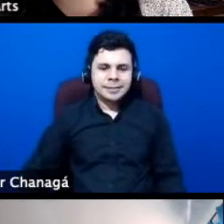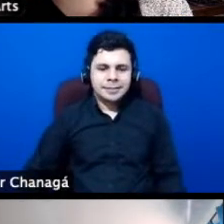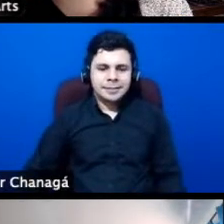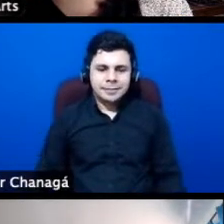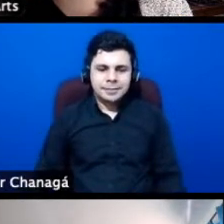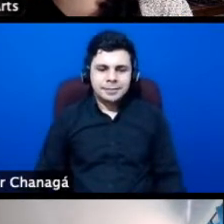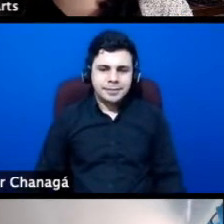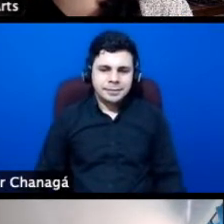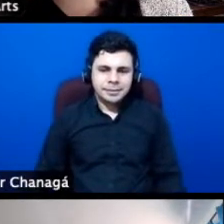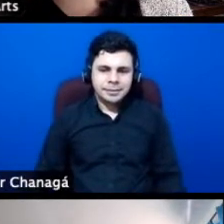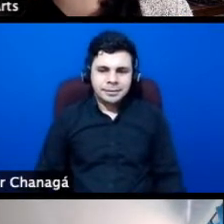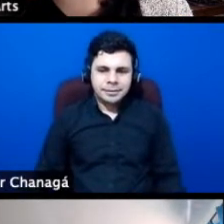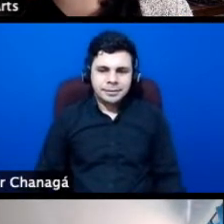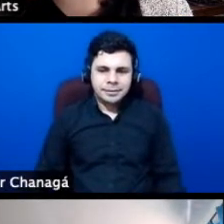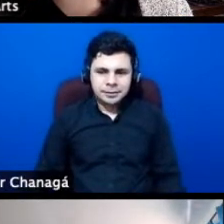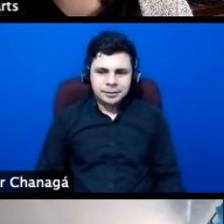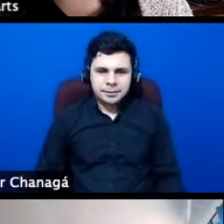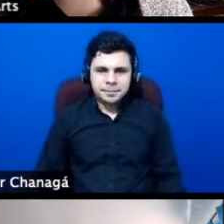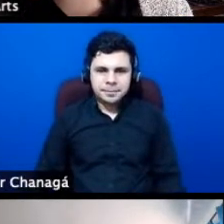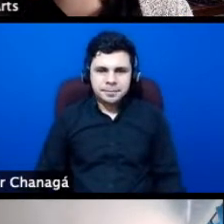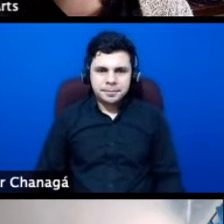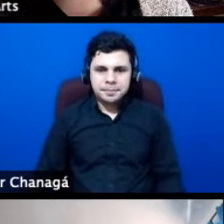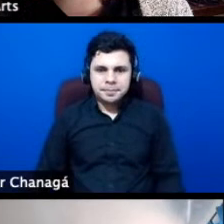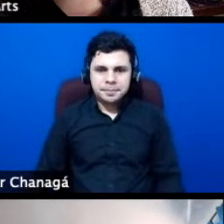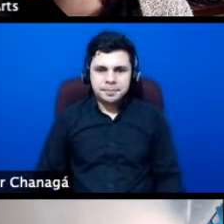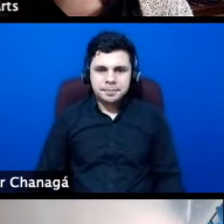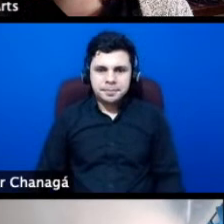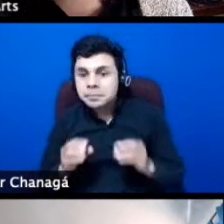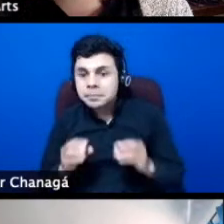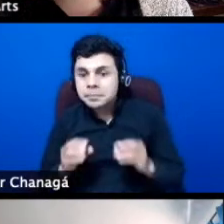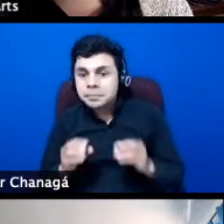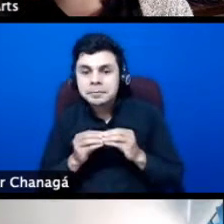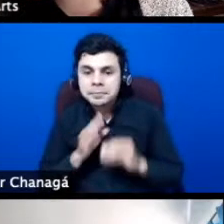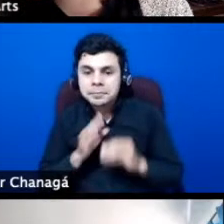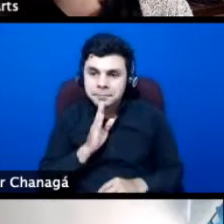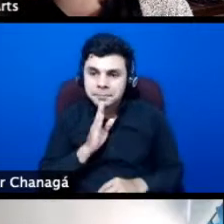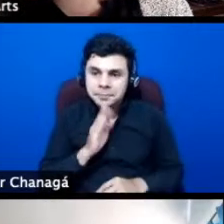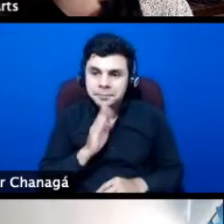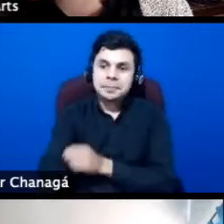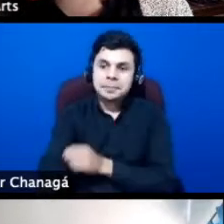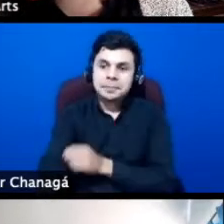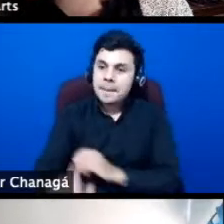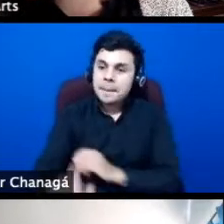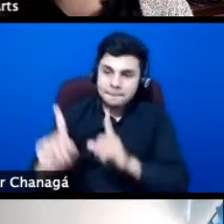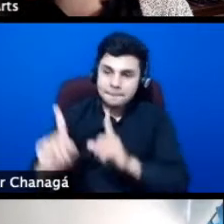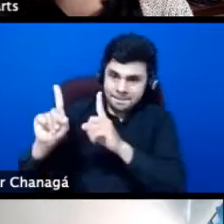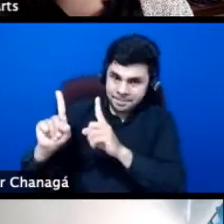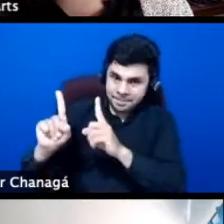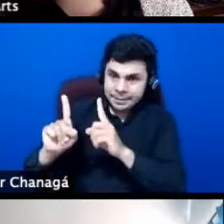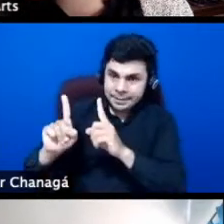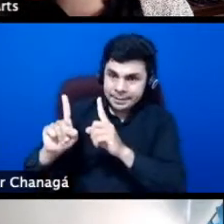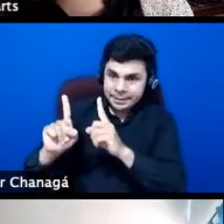¿Y quién sigue? ¿Quién quiere seguir? Vi antes la mano. Antes de que alguien se lance